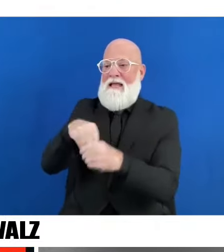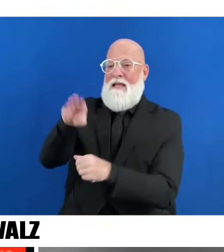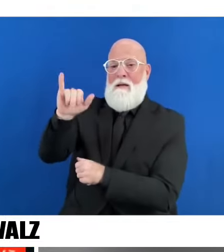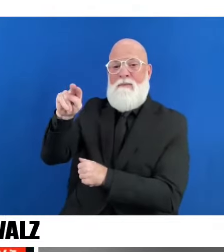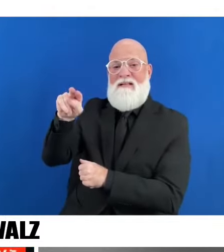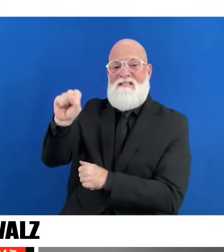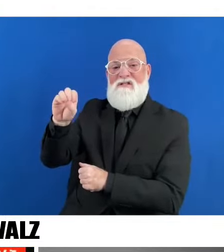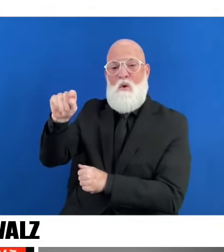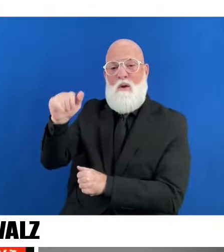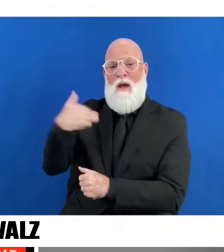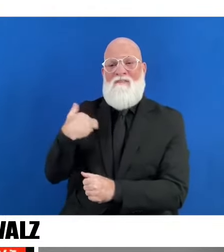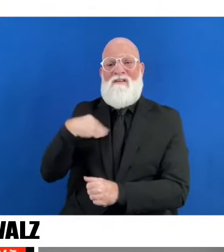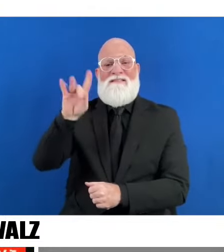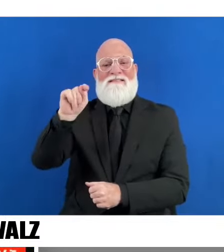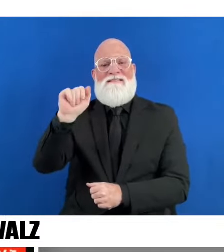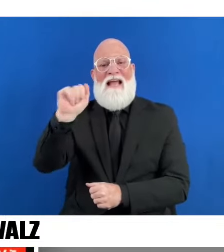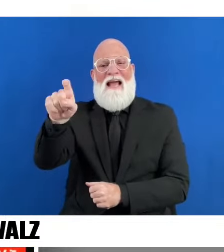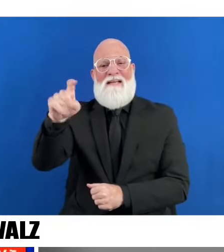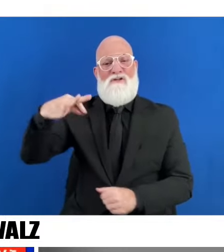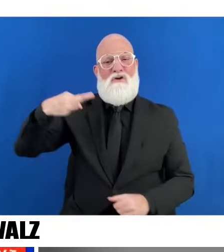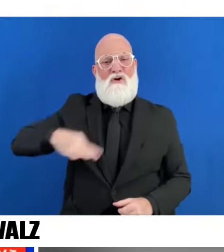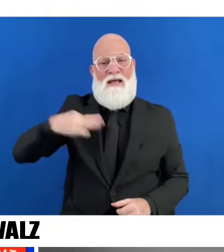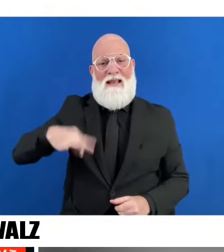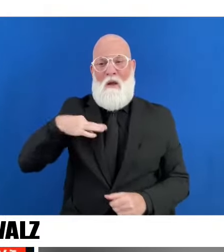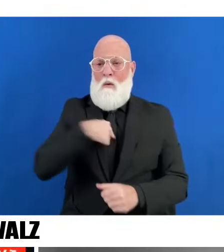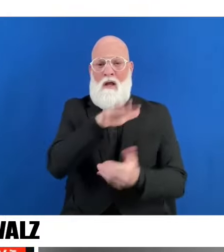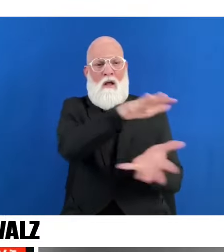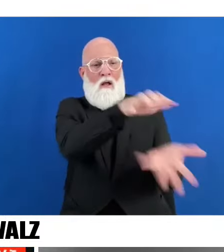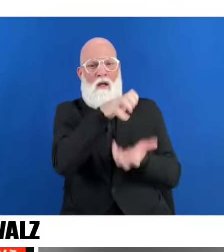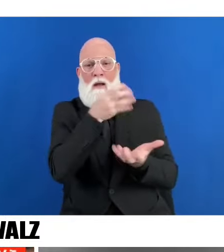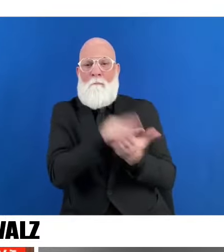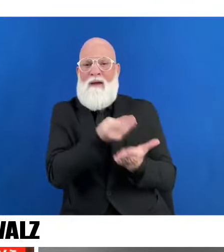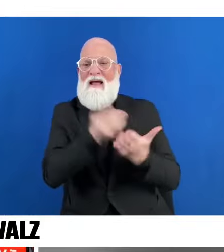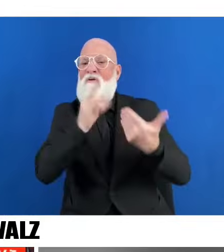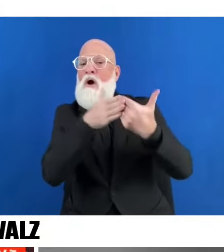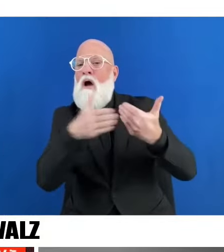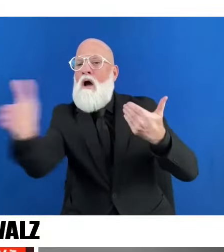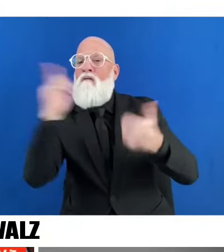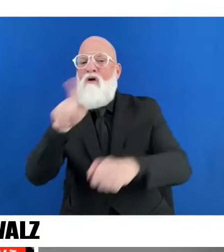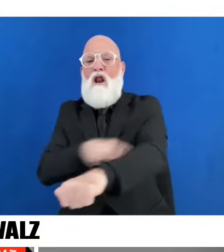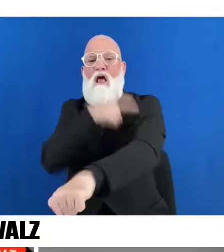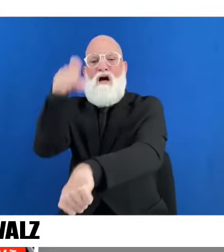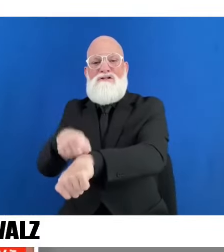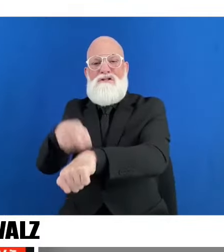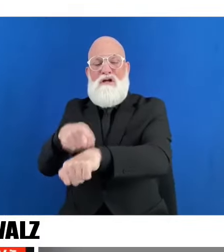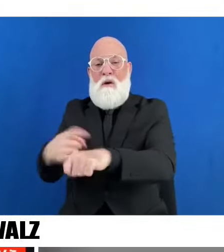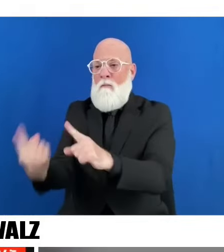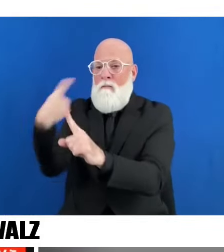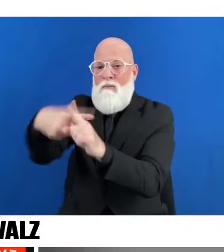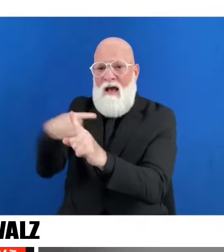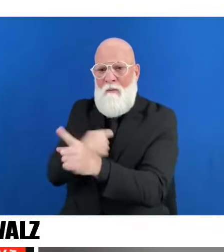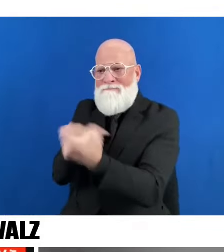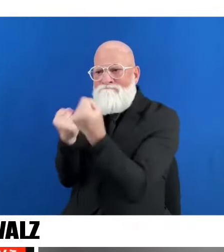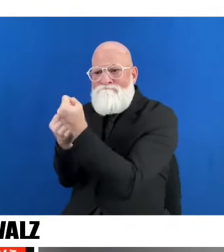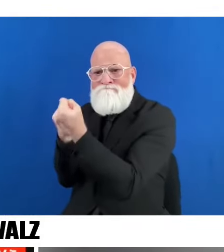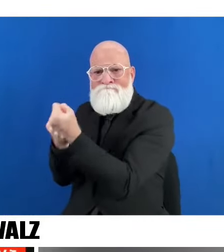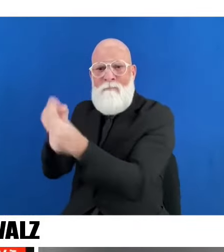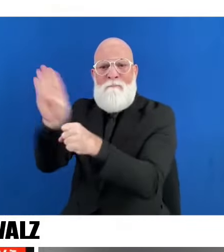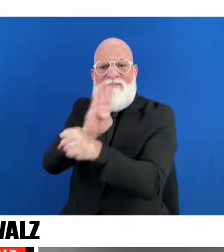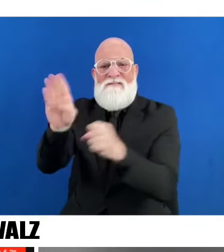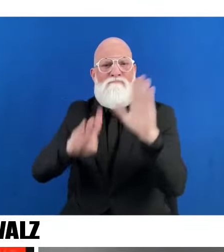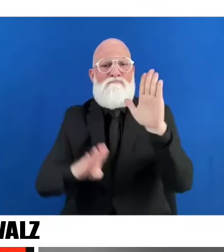save money in the long run, and we do the right thing for families. And then getting businesses off the ground. The law as it stands right now is $5,000 tax credit for